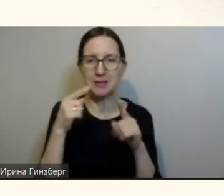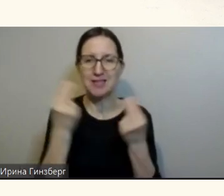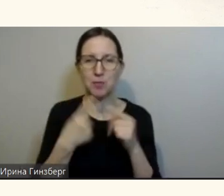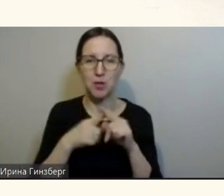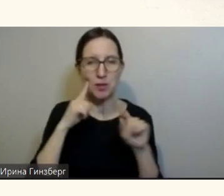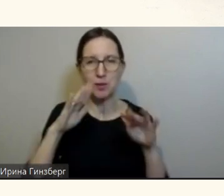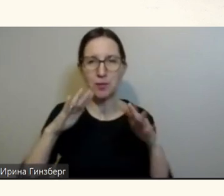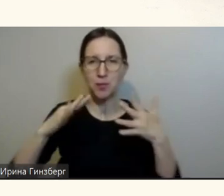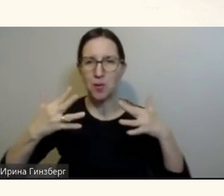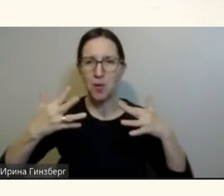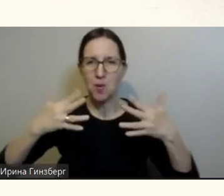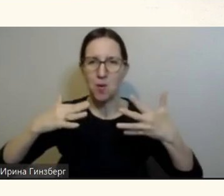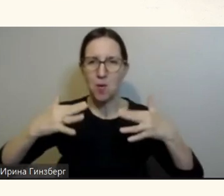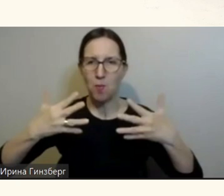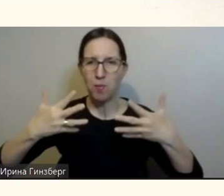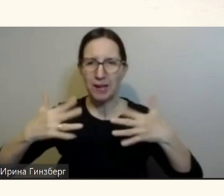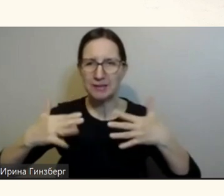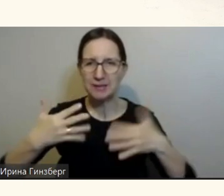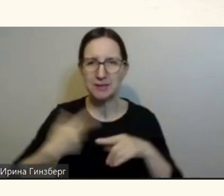And